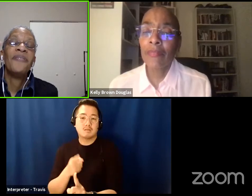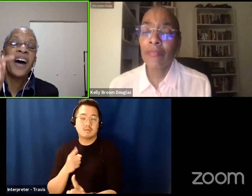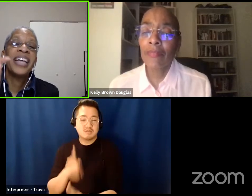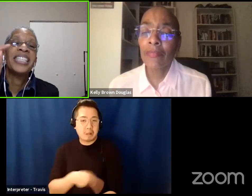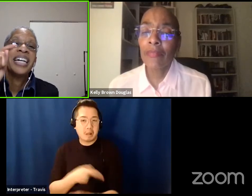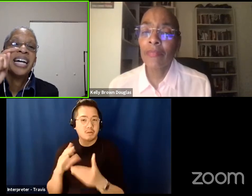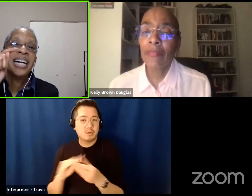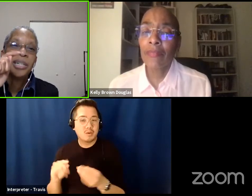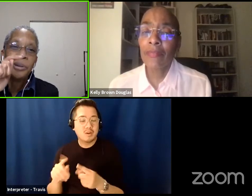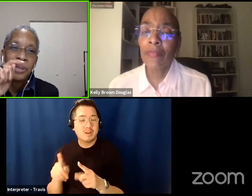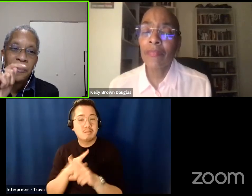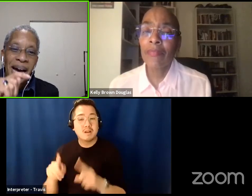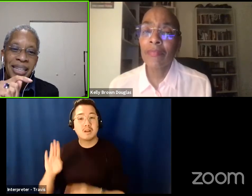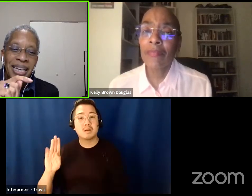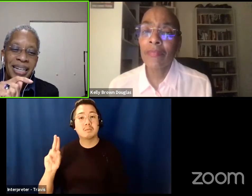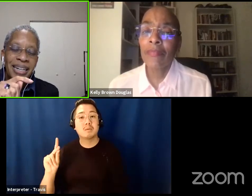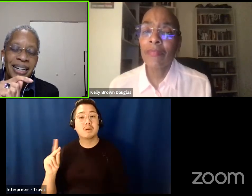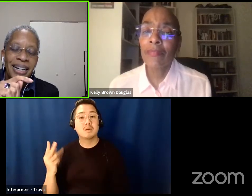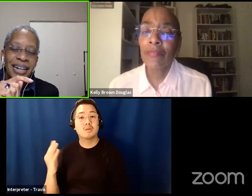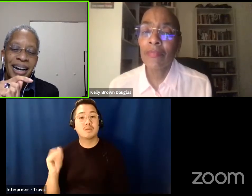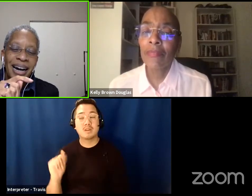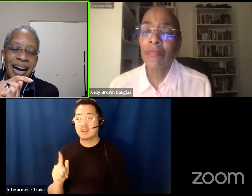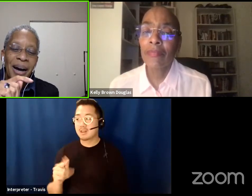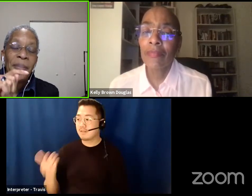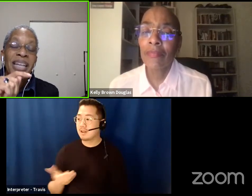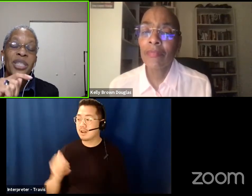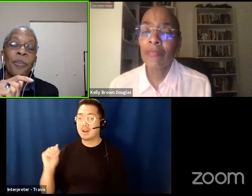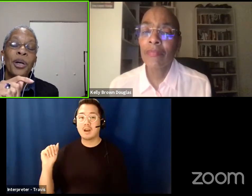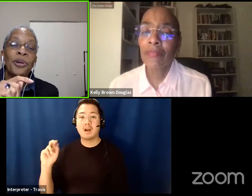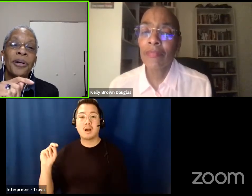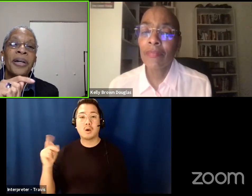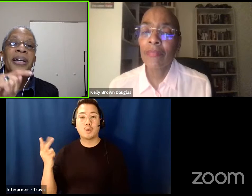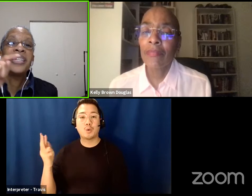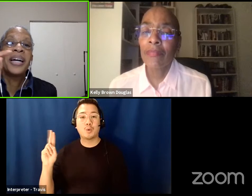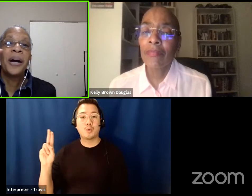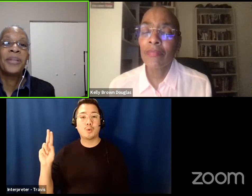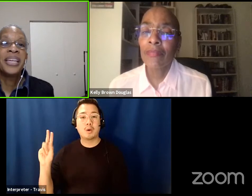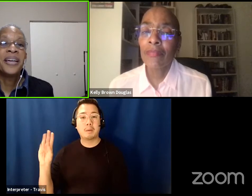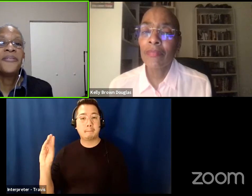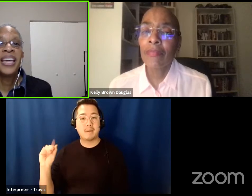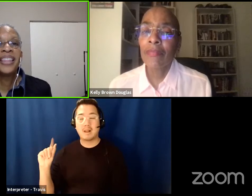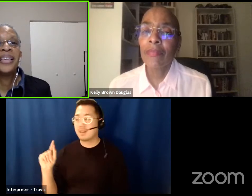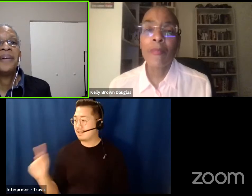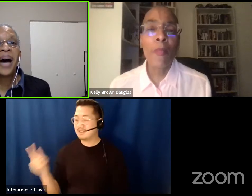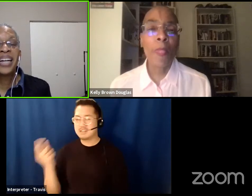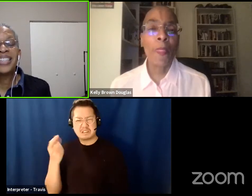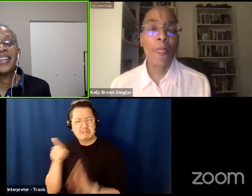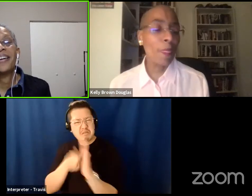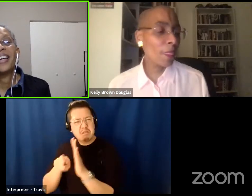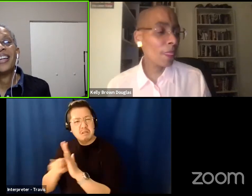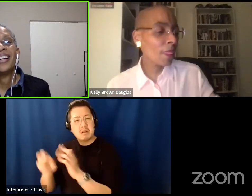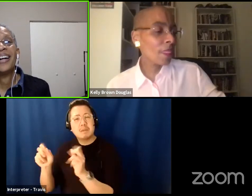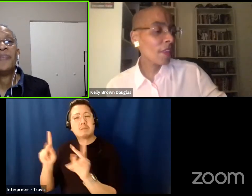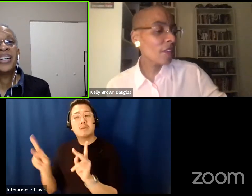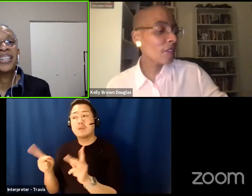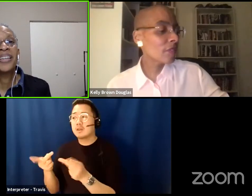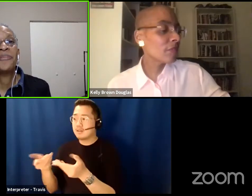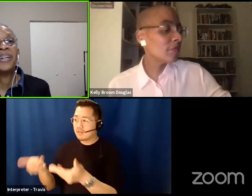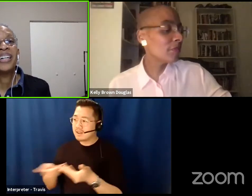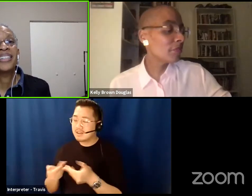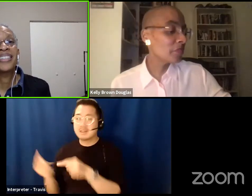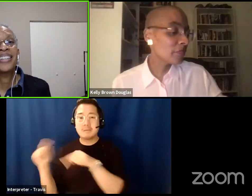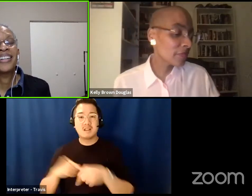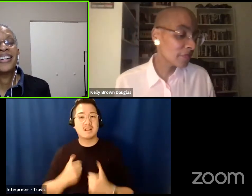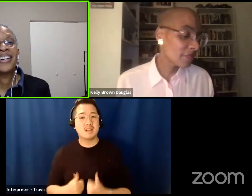Buddha invites Angulimala, a mass murderer, to come live in the monastery amongst